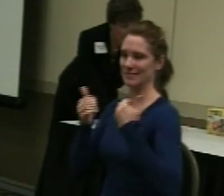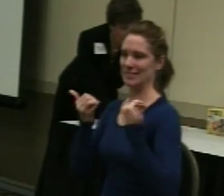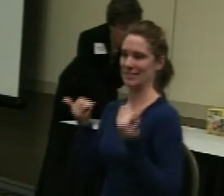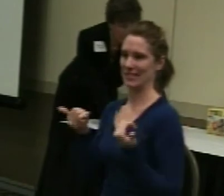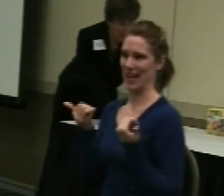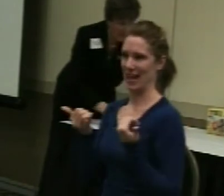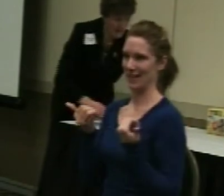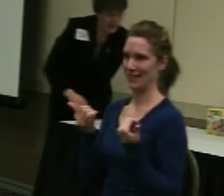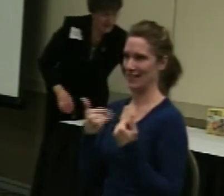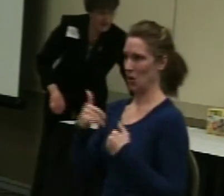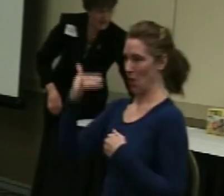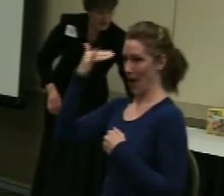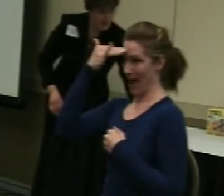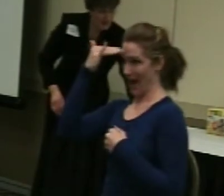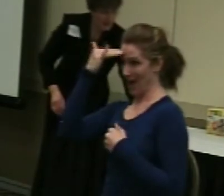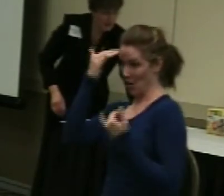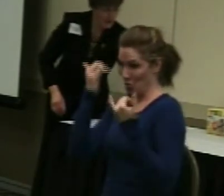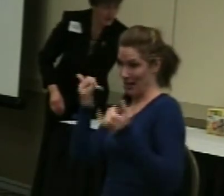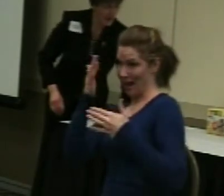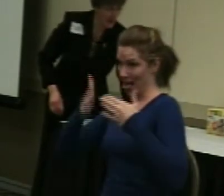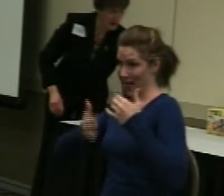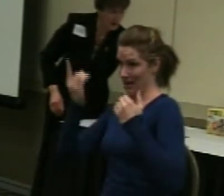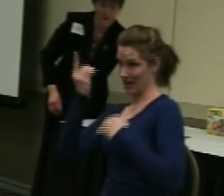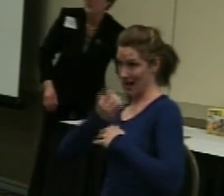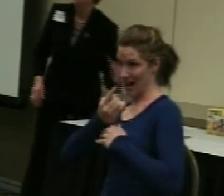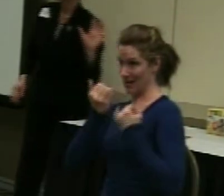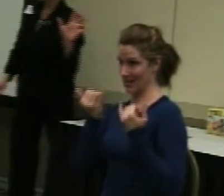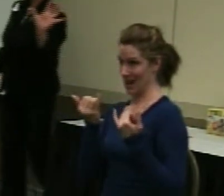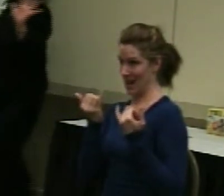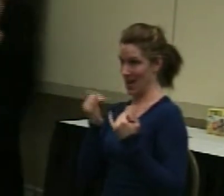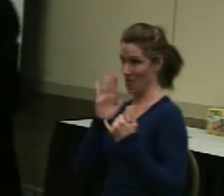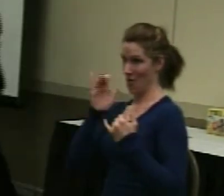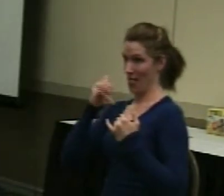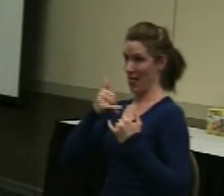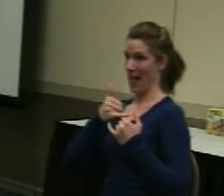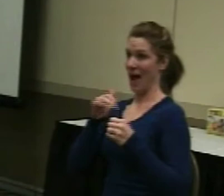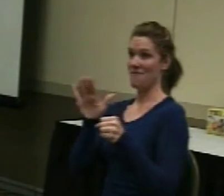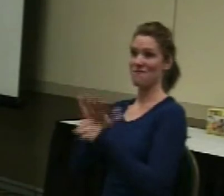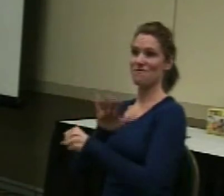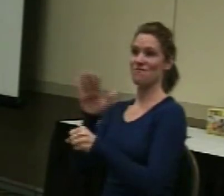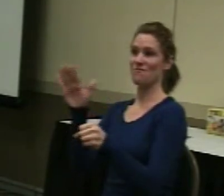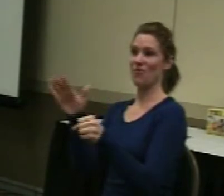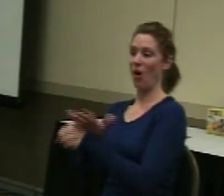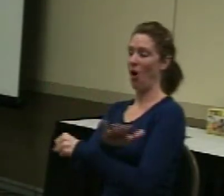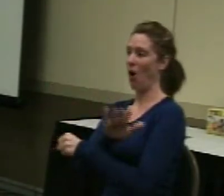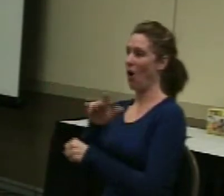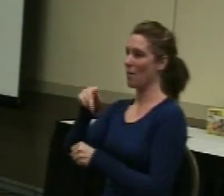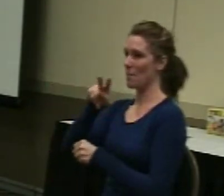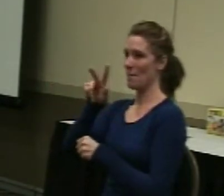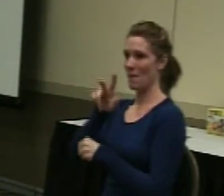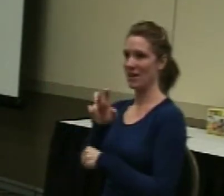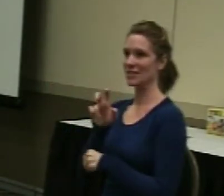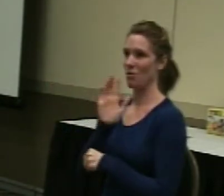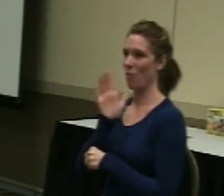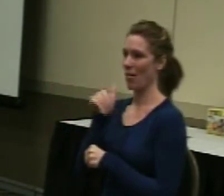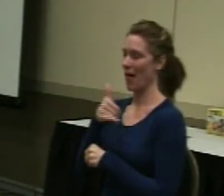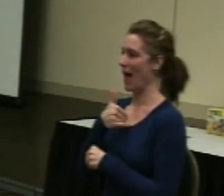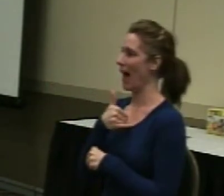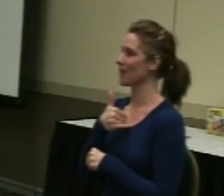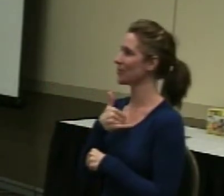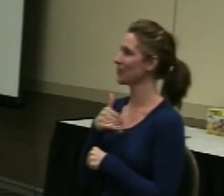I know that by the end of the day we will have a completed puzzle because you'll all